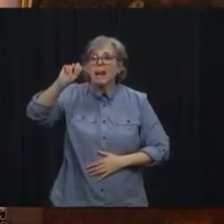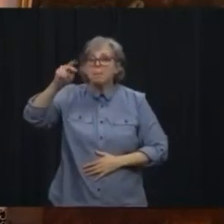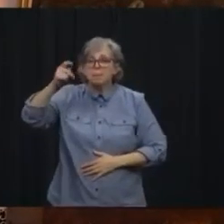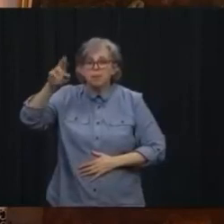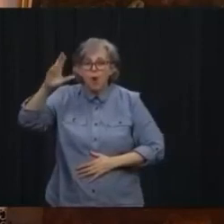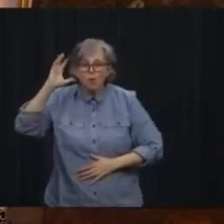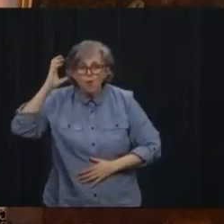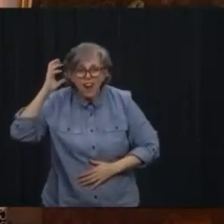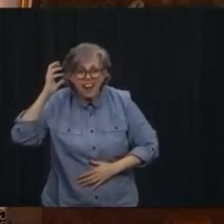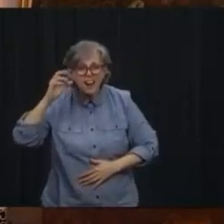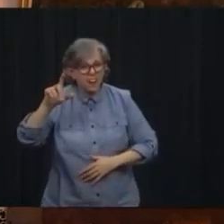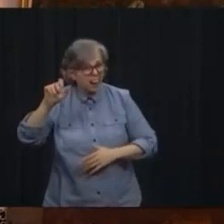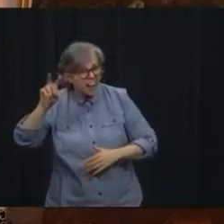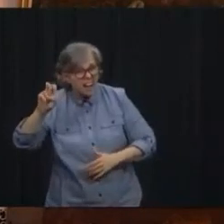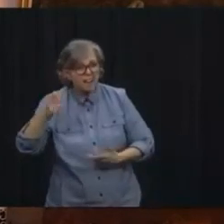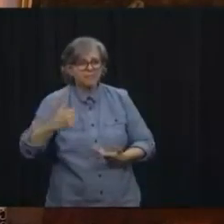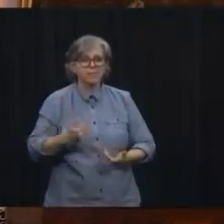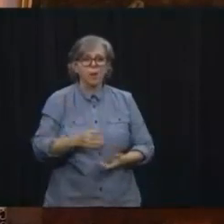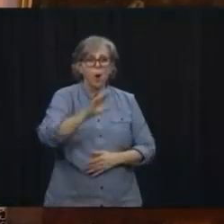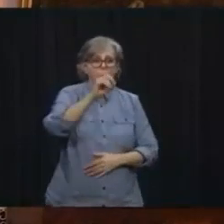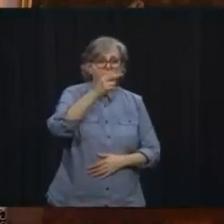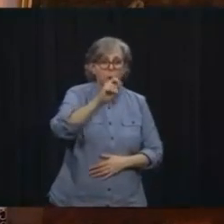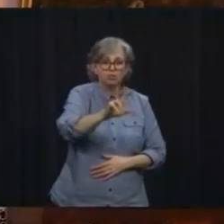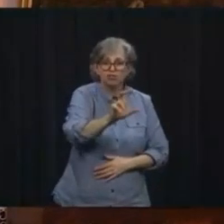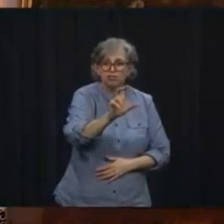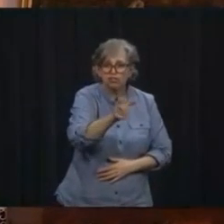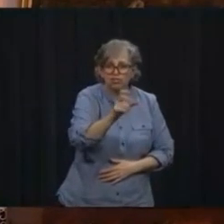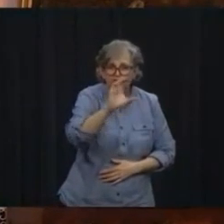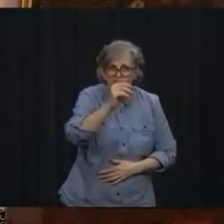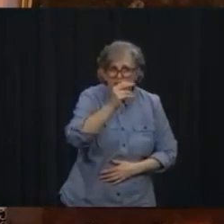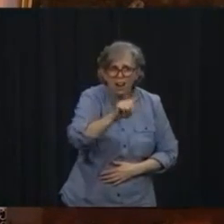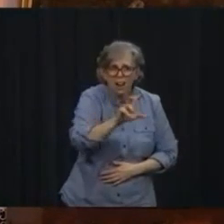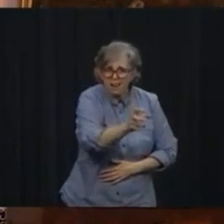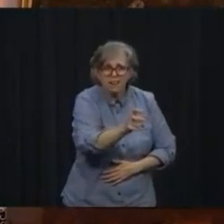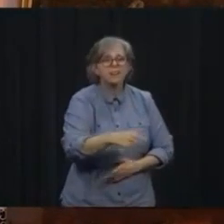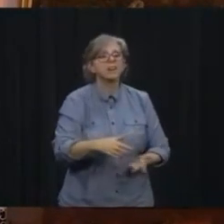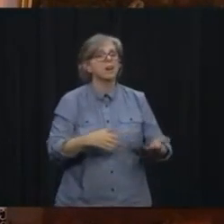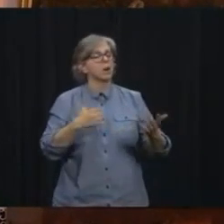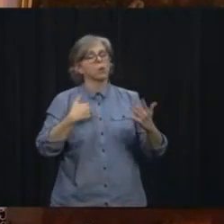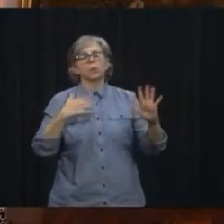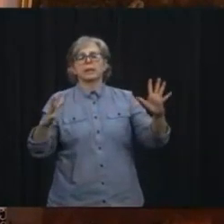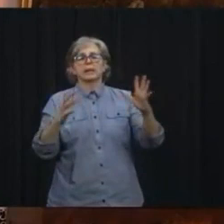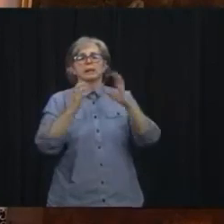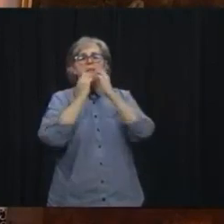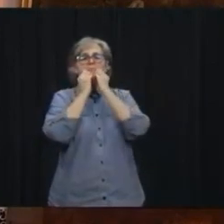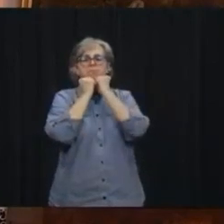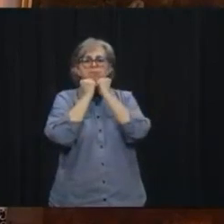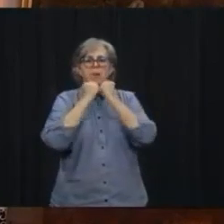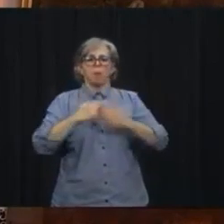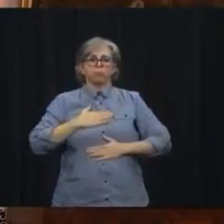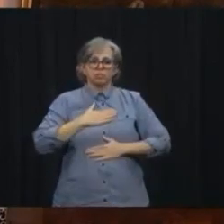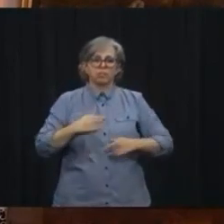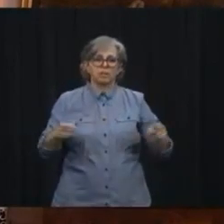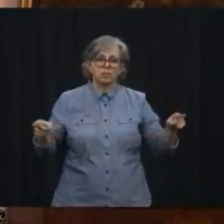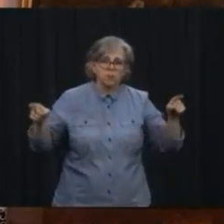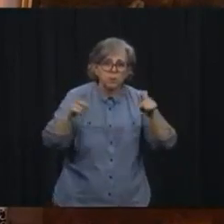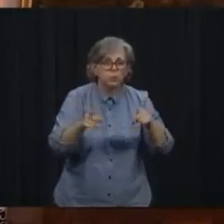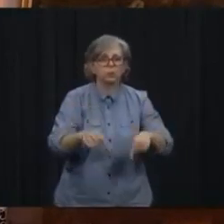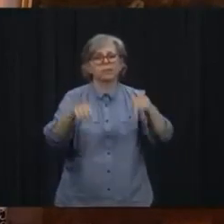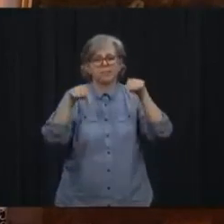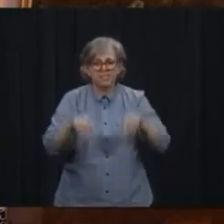disasterloan.sba.gov/ELA. And another reminder on health insurance. There has been a grace period granted under the governor's executive